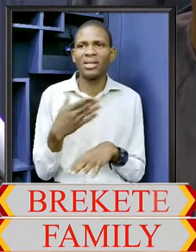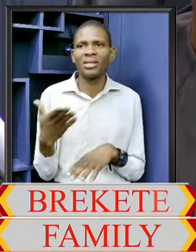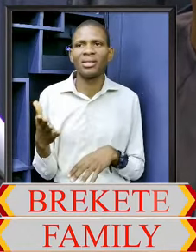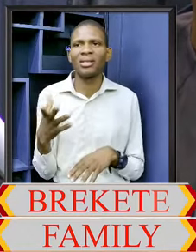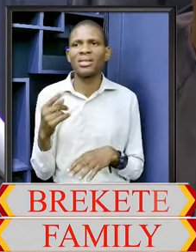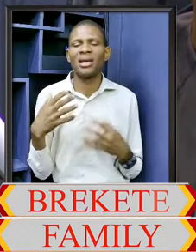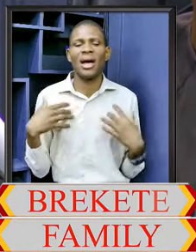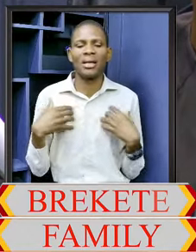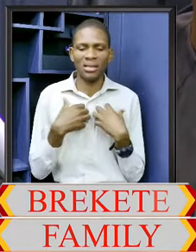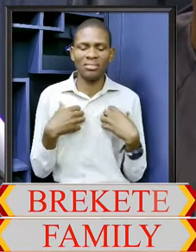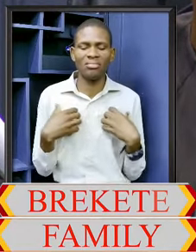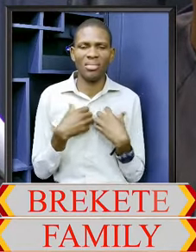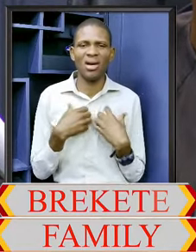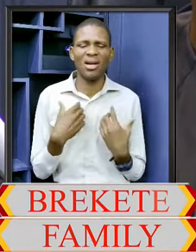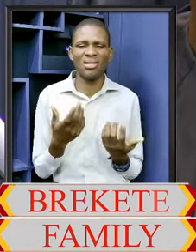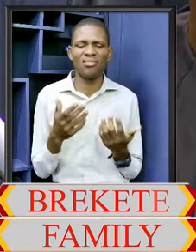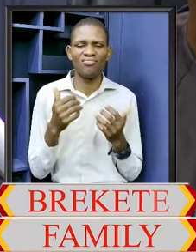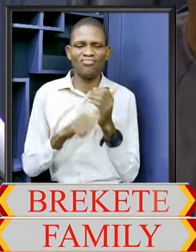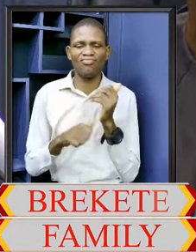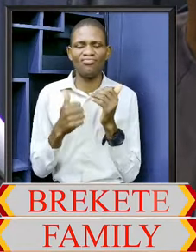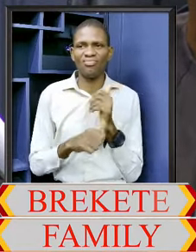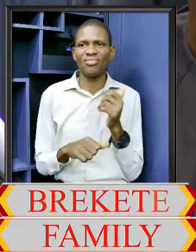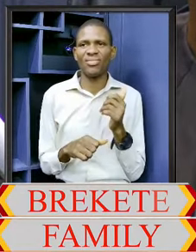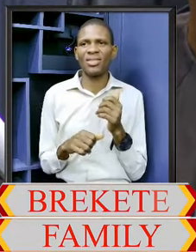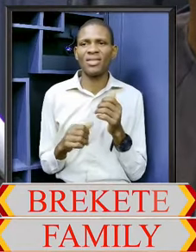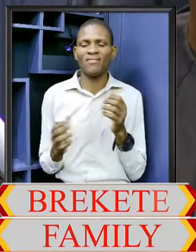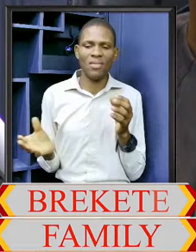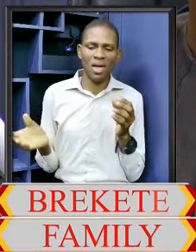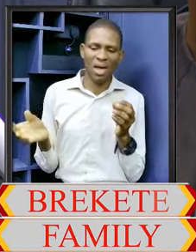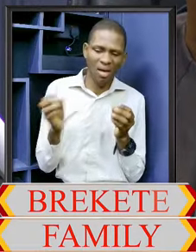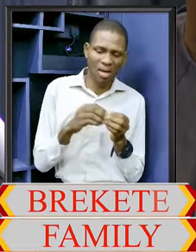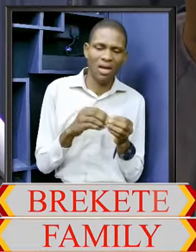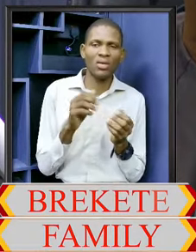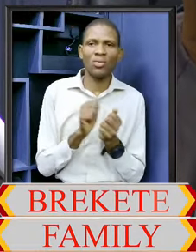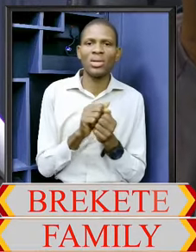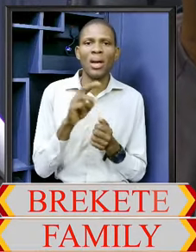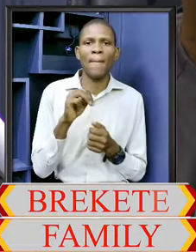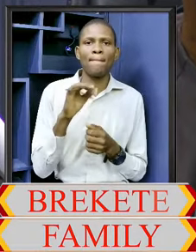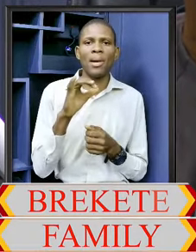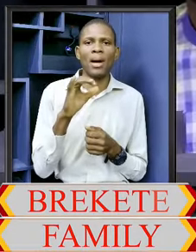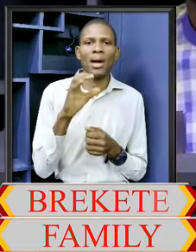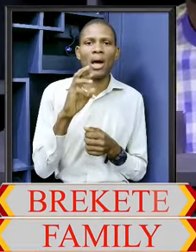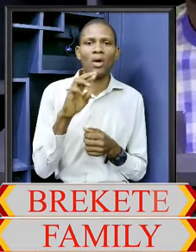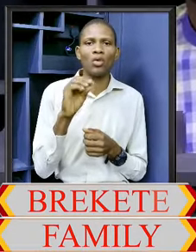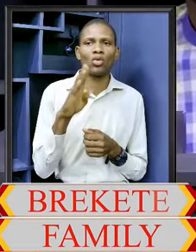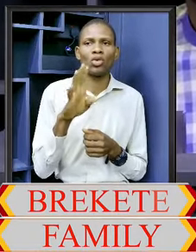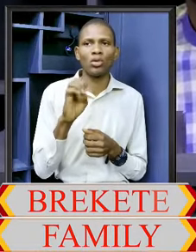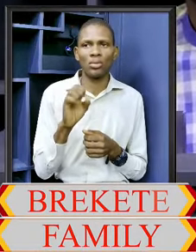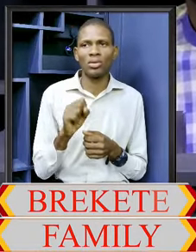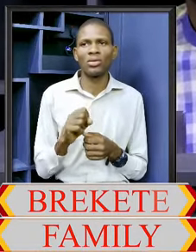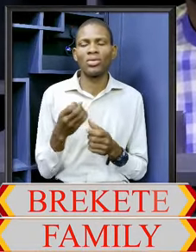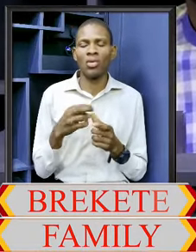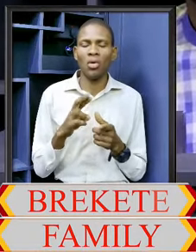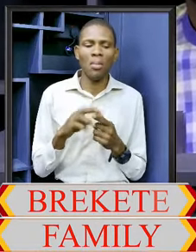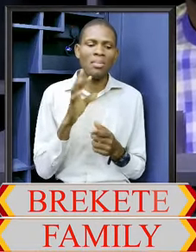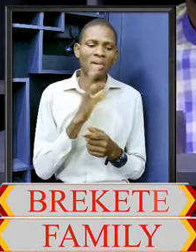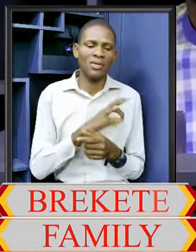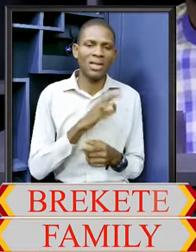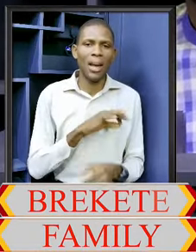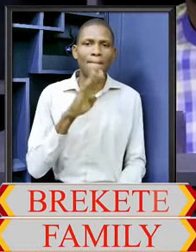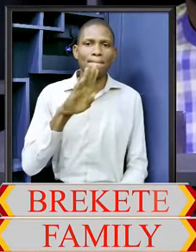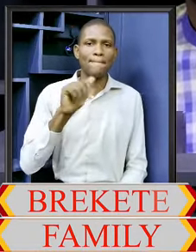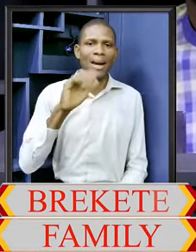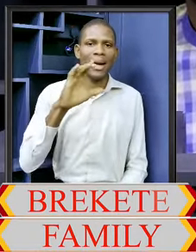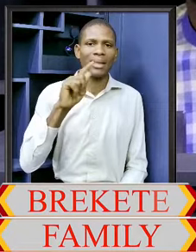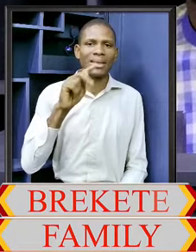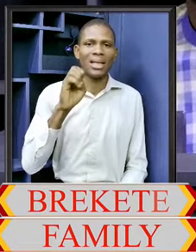the animal wastes as well and so forth, fortified with microbes or what we call beneficial bacteria. And it's